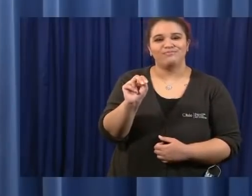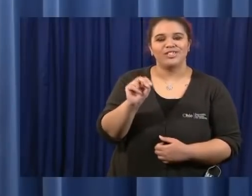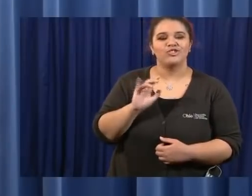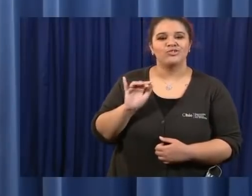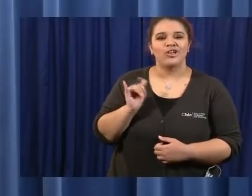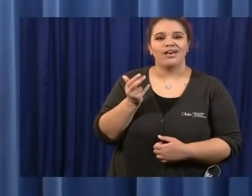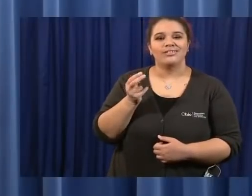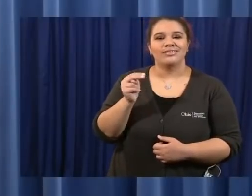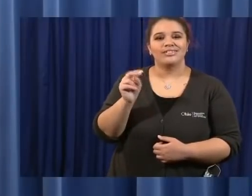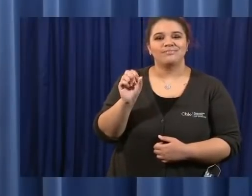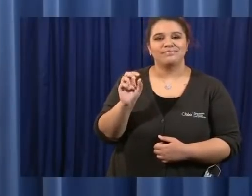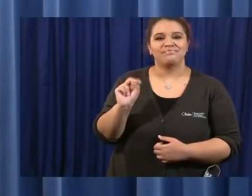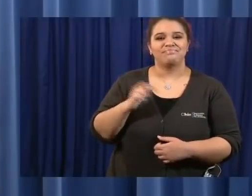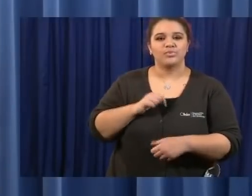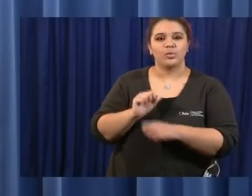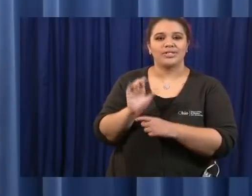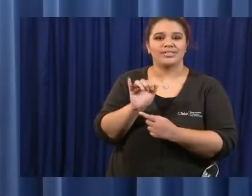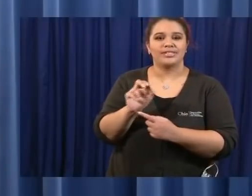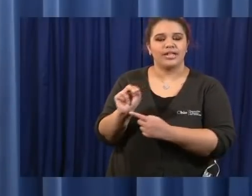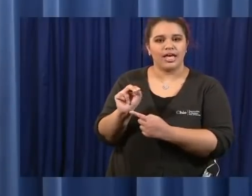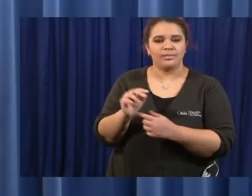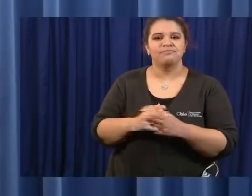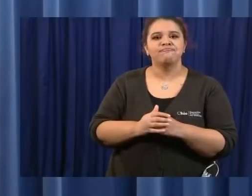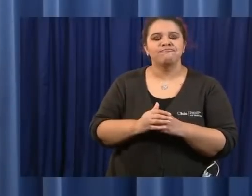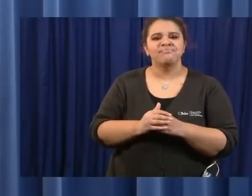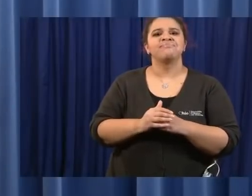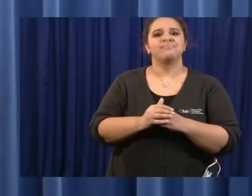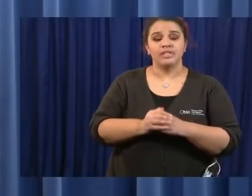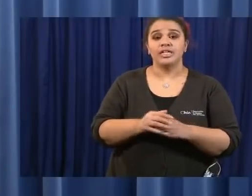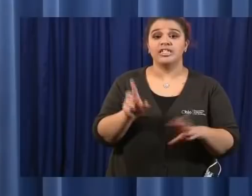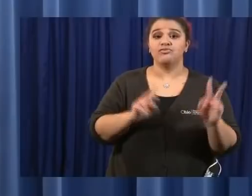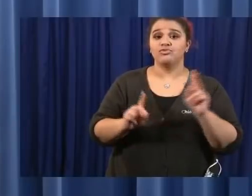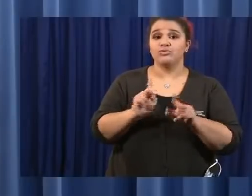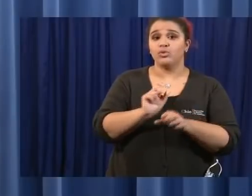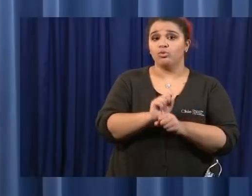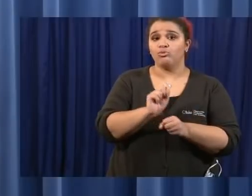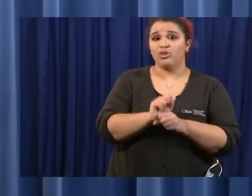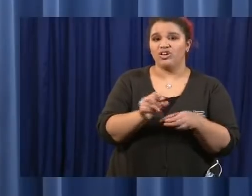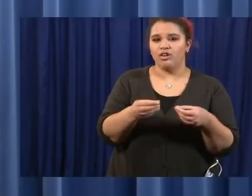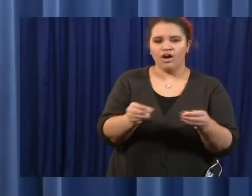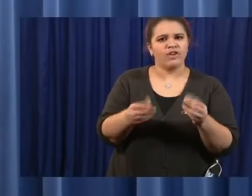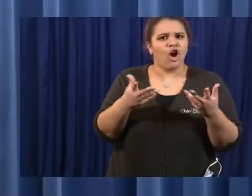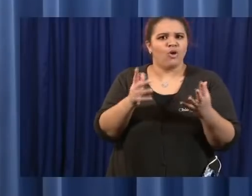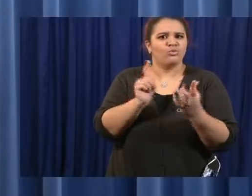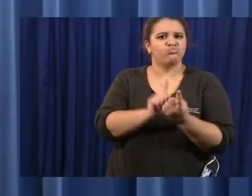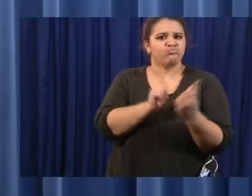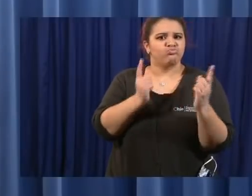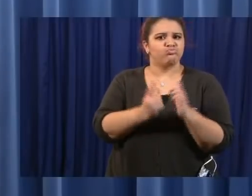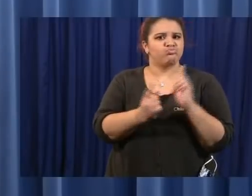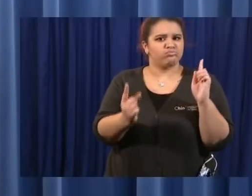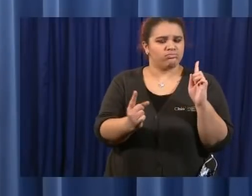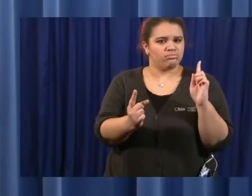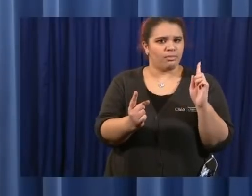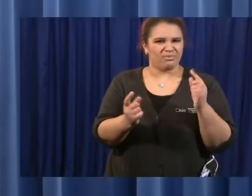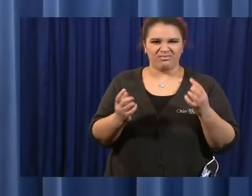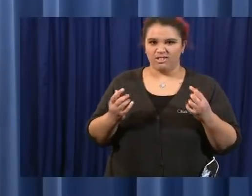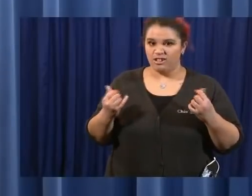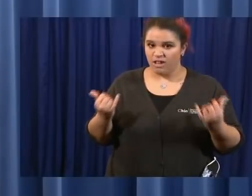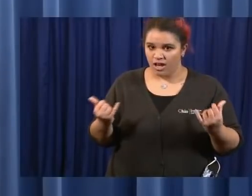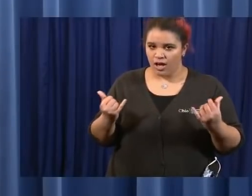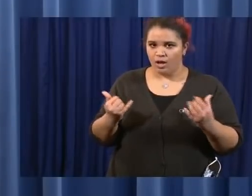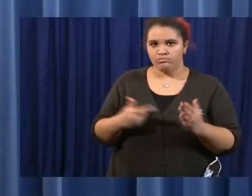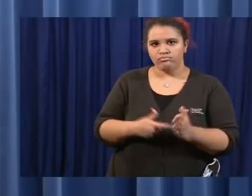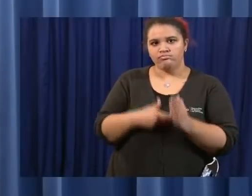Why would office workers who are already socially distanced in a secure environment now be required to